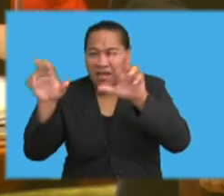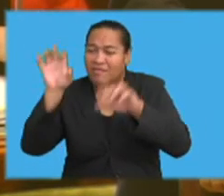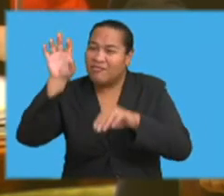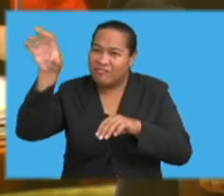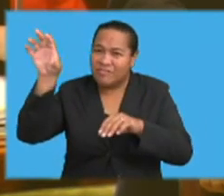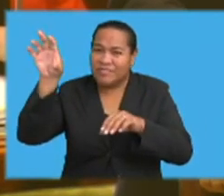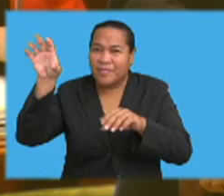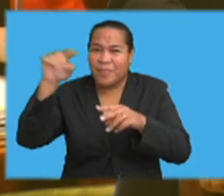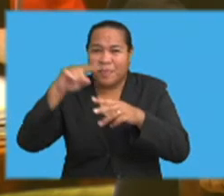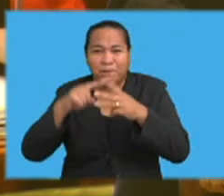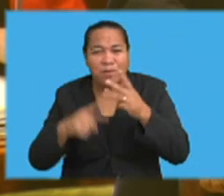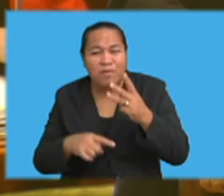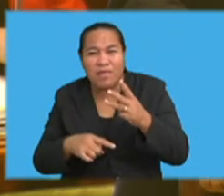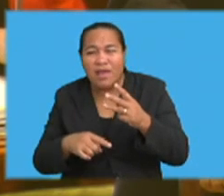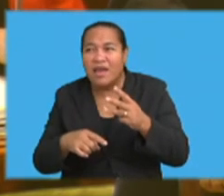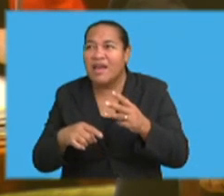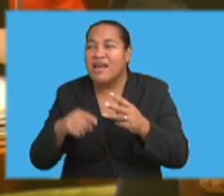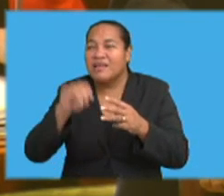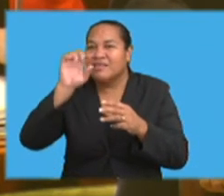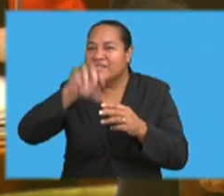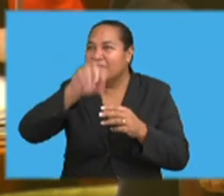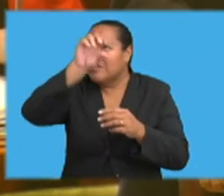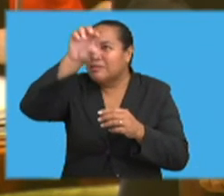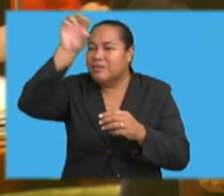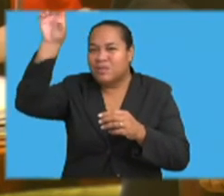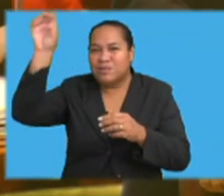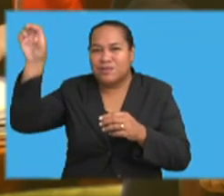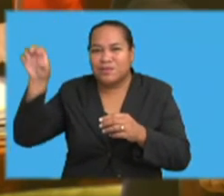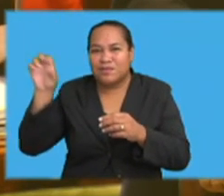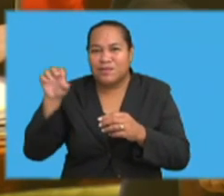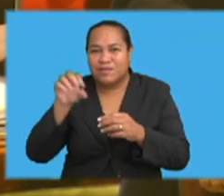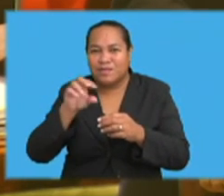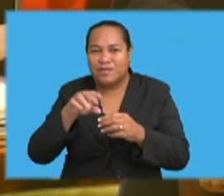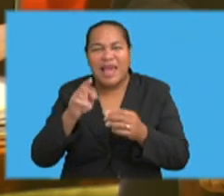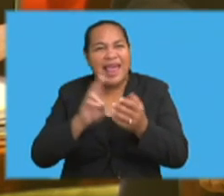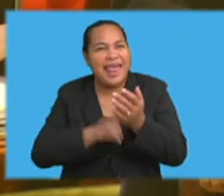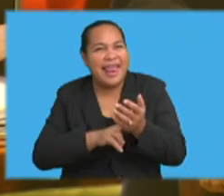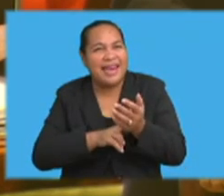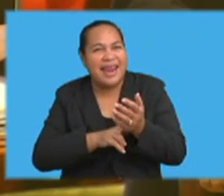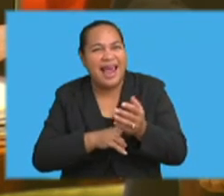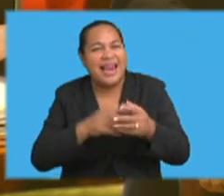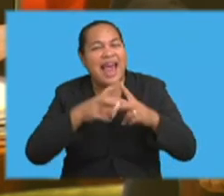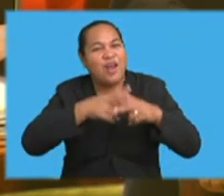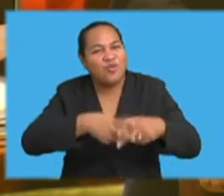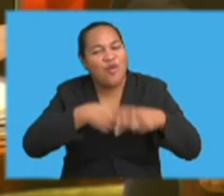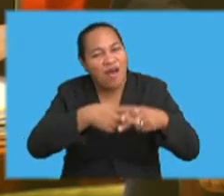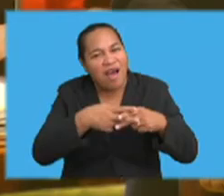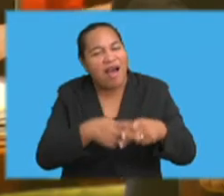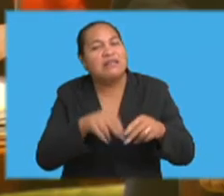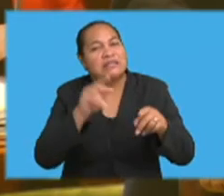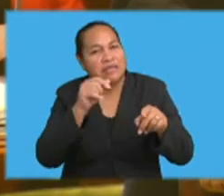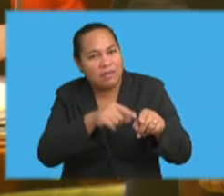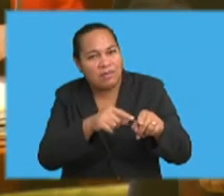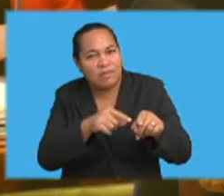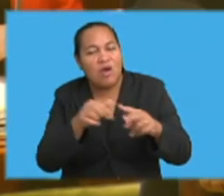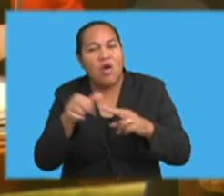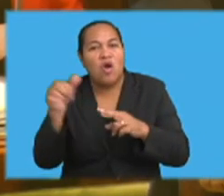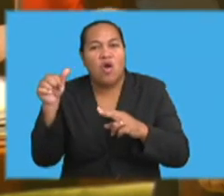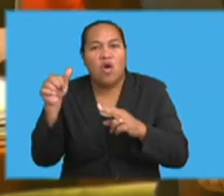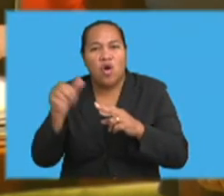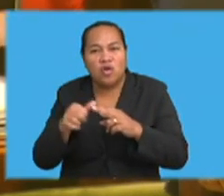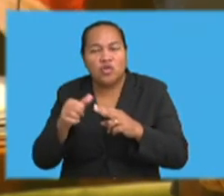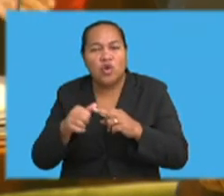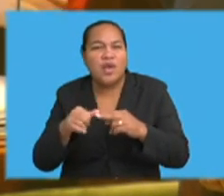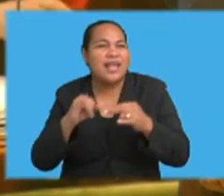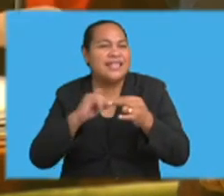Nagasawua village in Undu Point, Gwali settlement and Naraka village in Nandronga, including Ratu Latianara School in